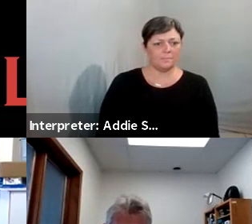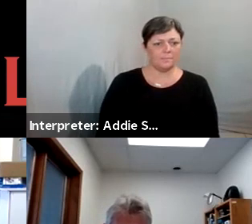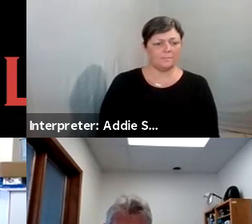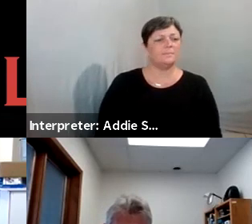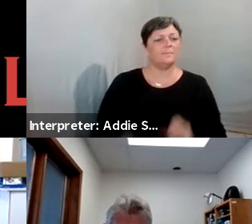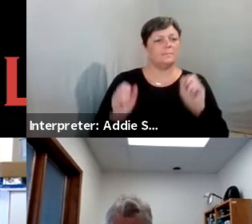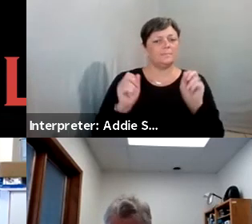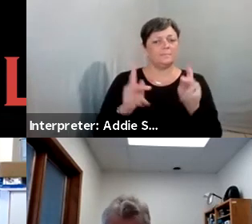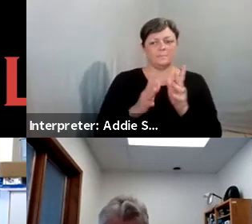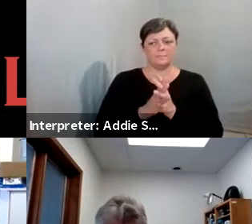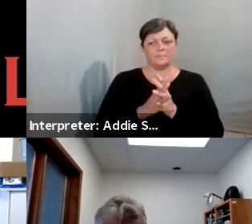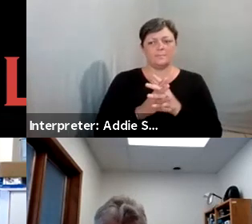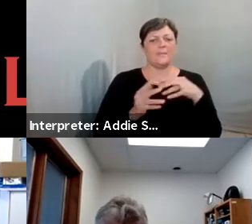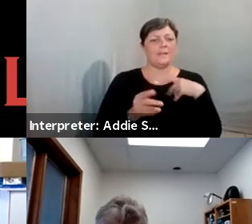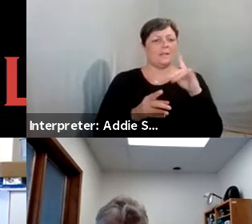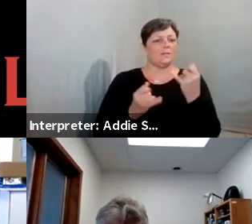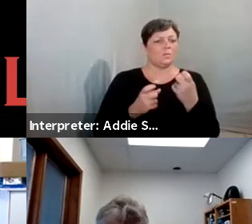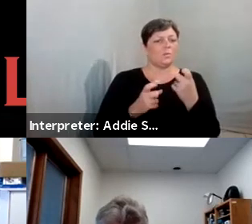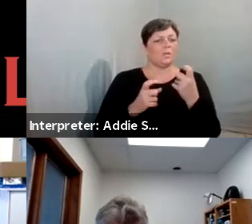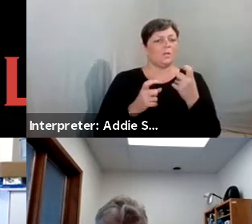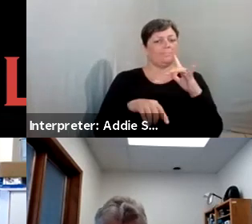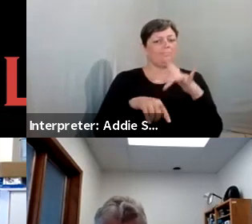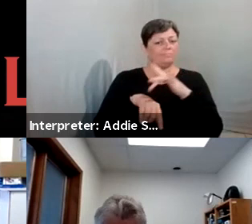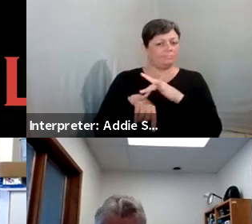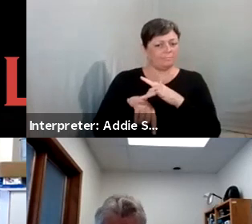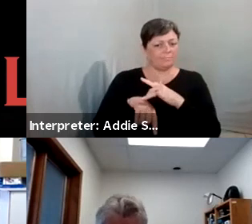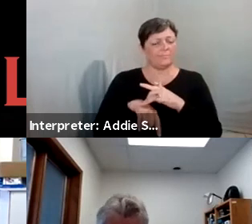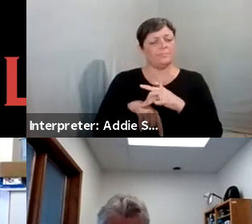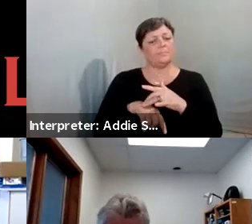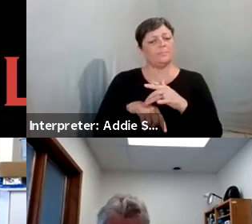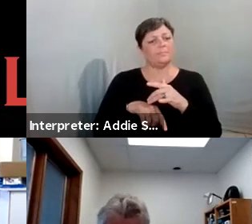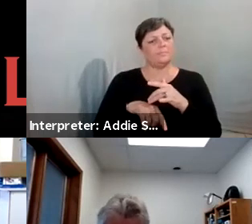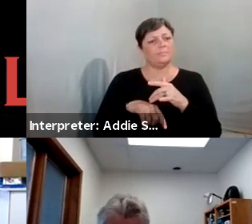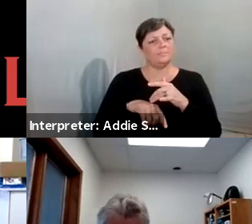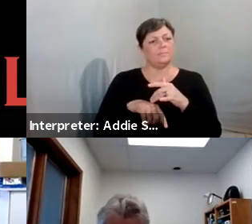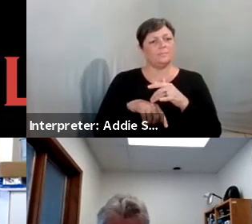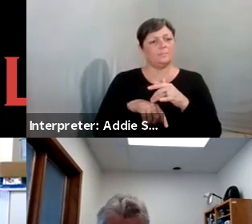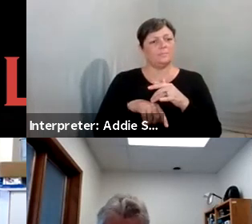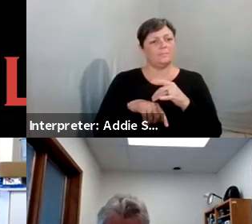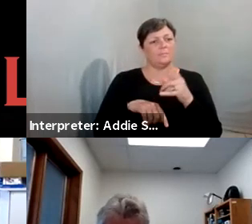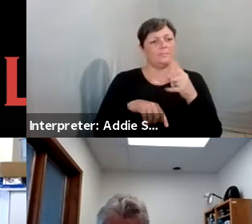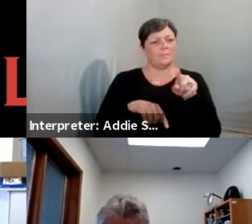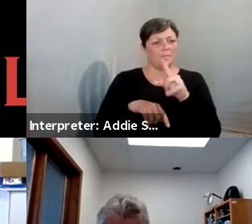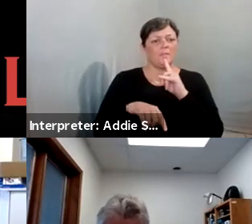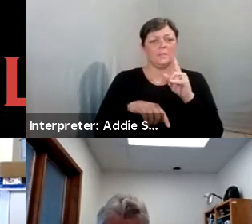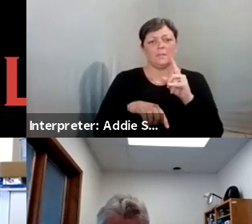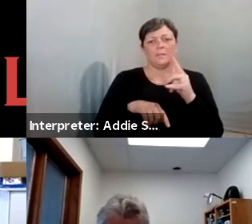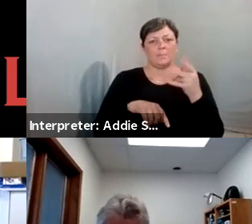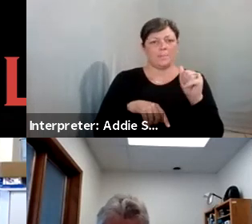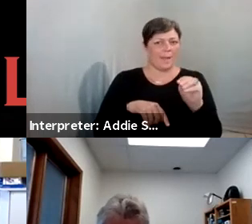Okay. I did want to just highlight, I hope that Pam has been dropping in such great stuff in here as well.